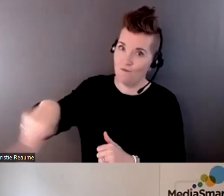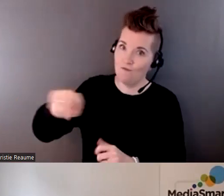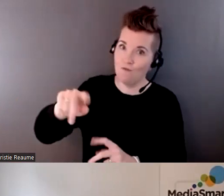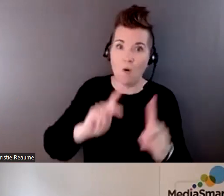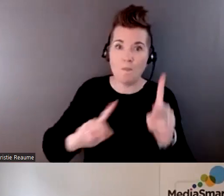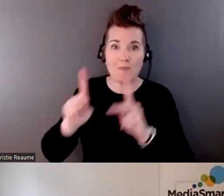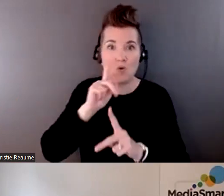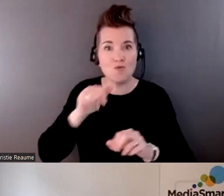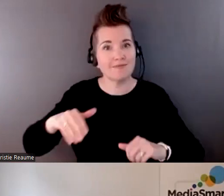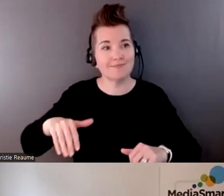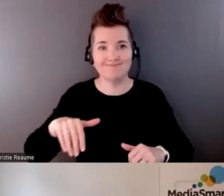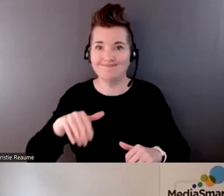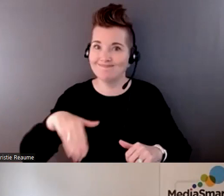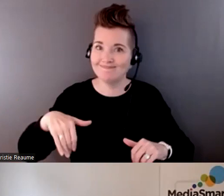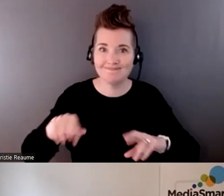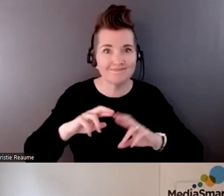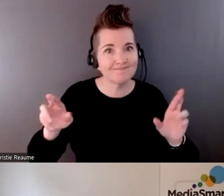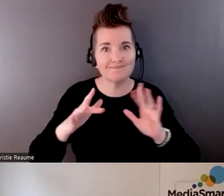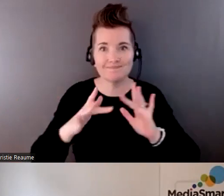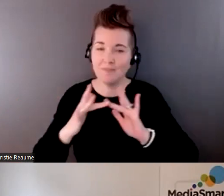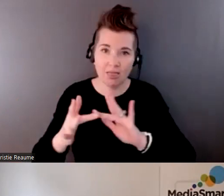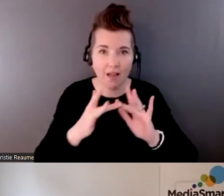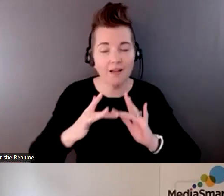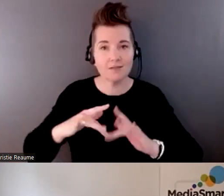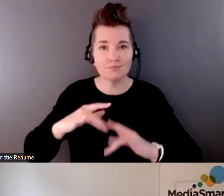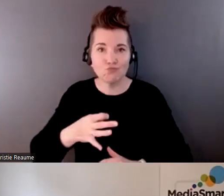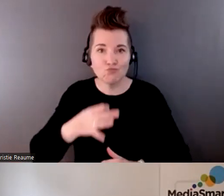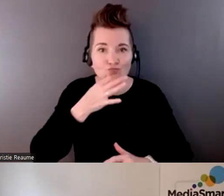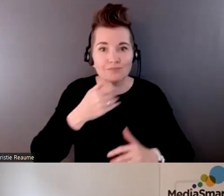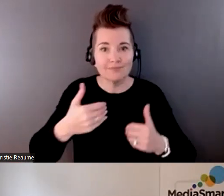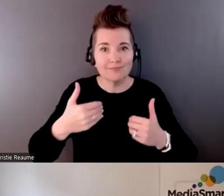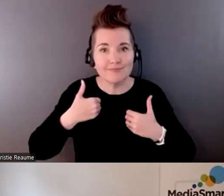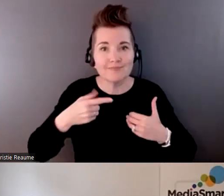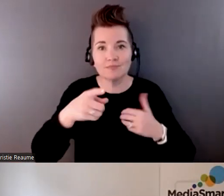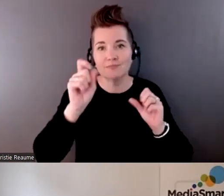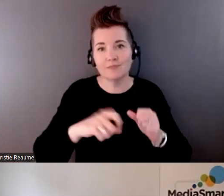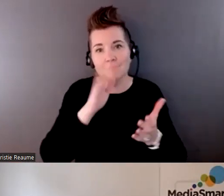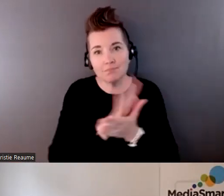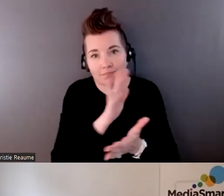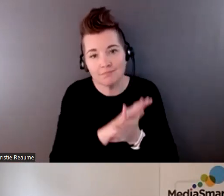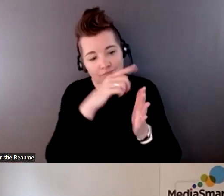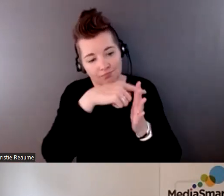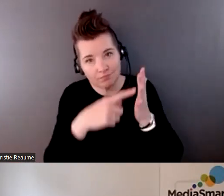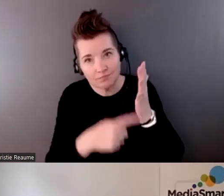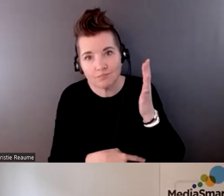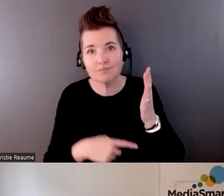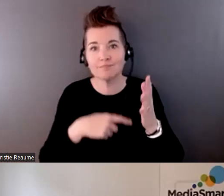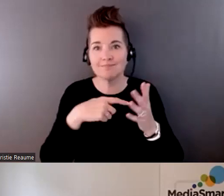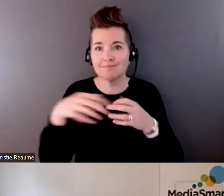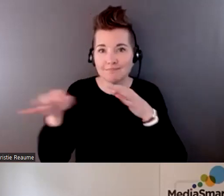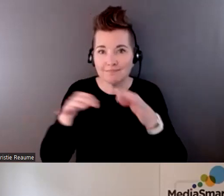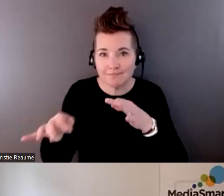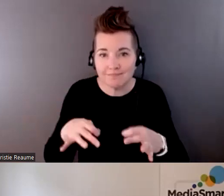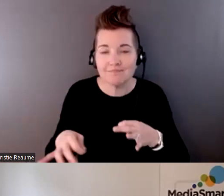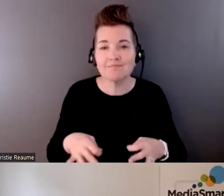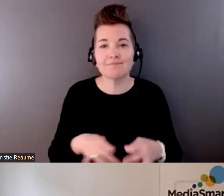readily online is just providing other forms like handouts and other sort of places they can go to to